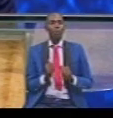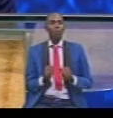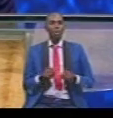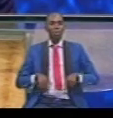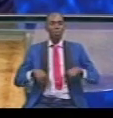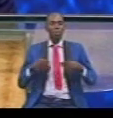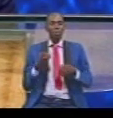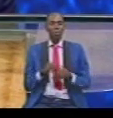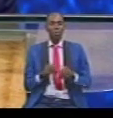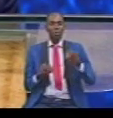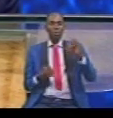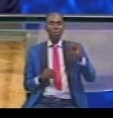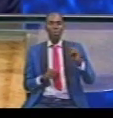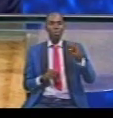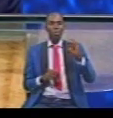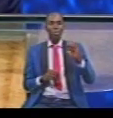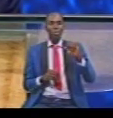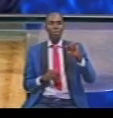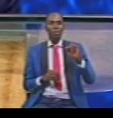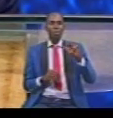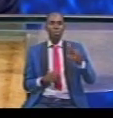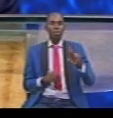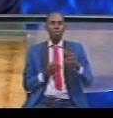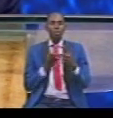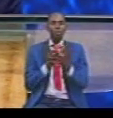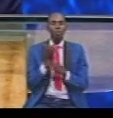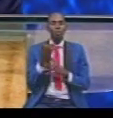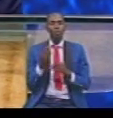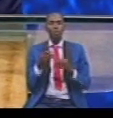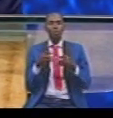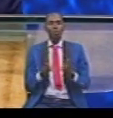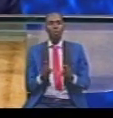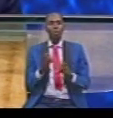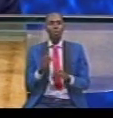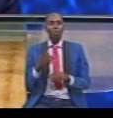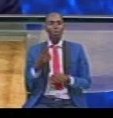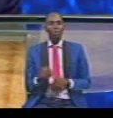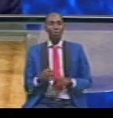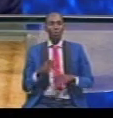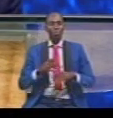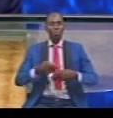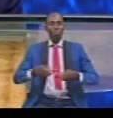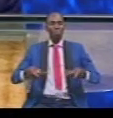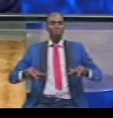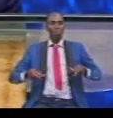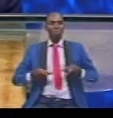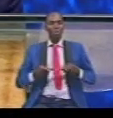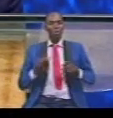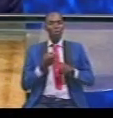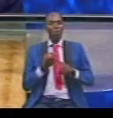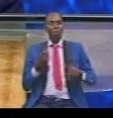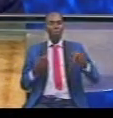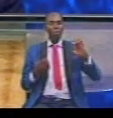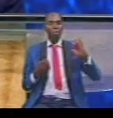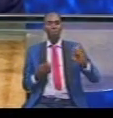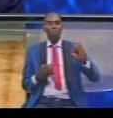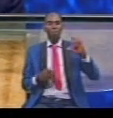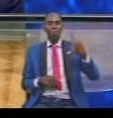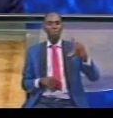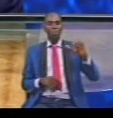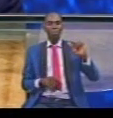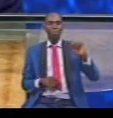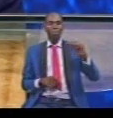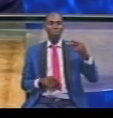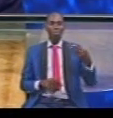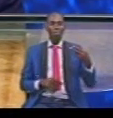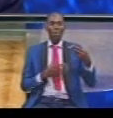Seir, through the way of the plain from Elam